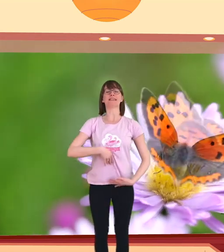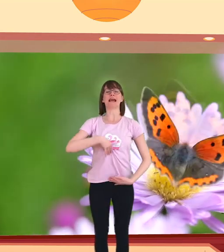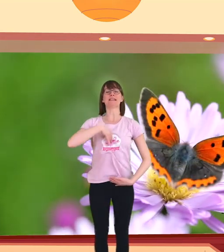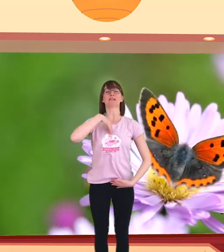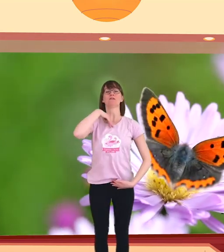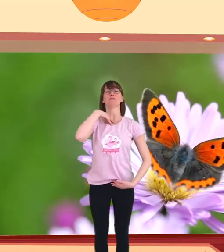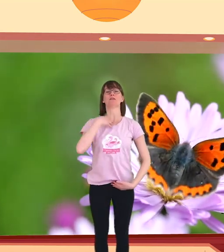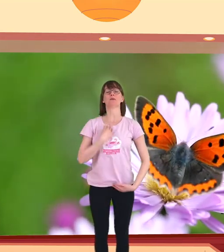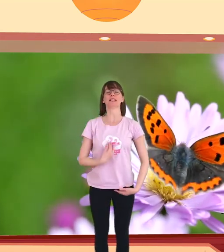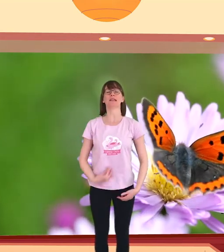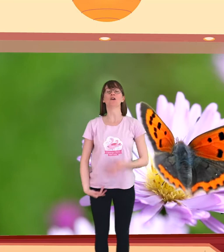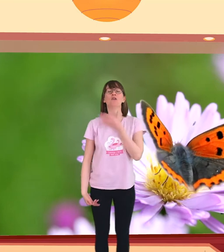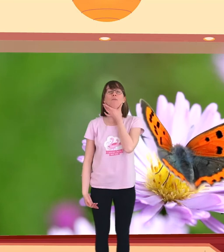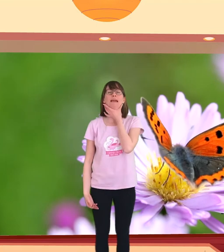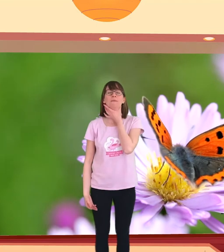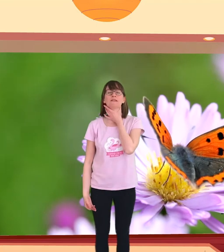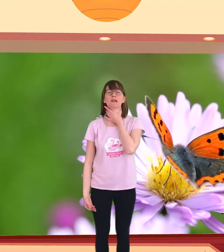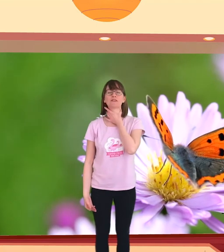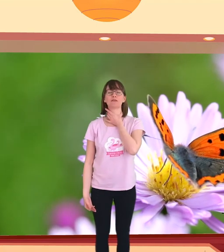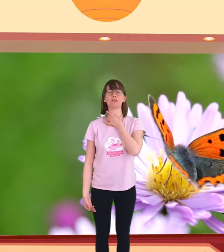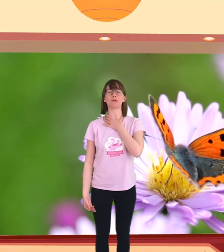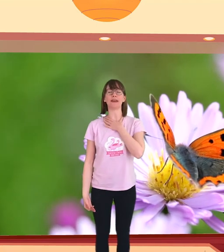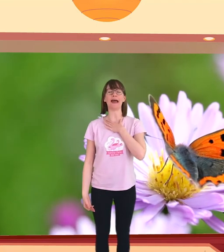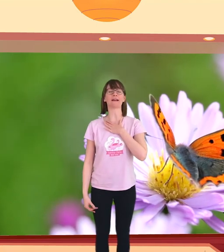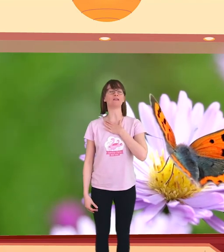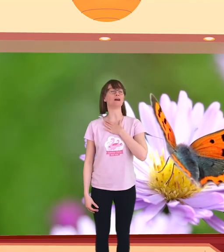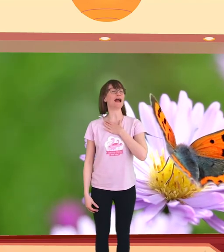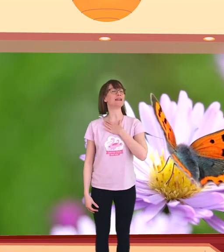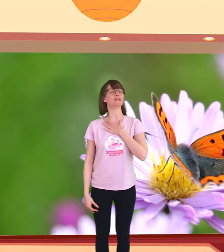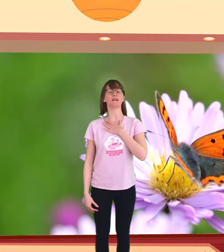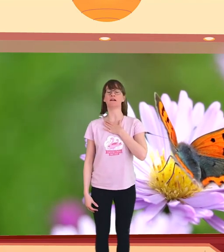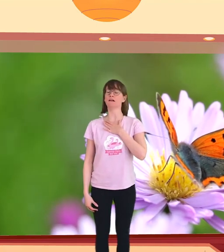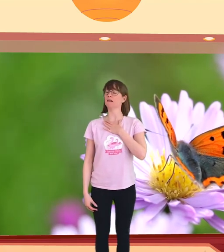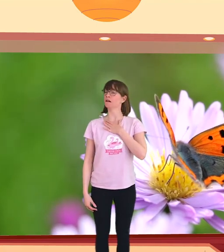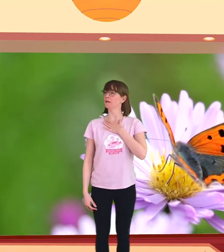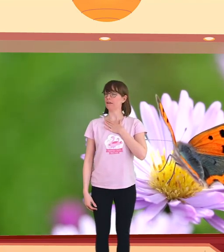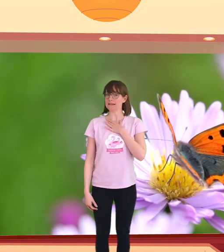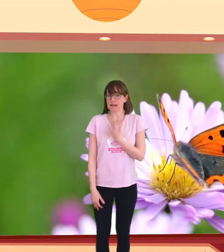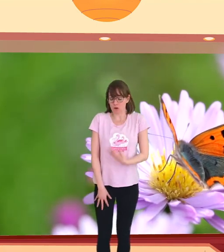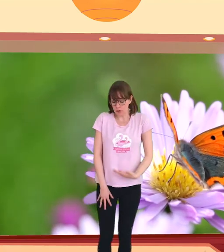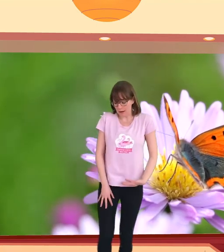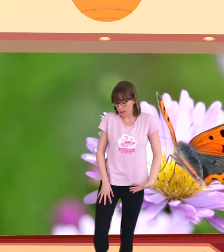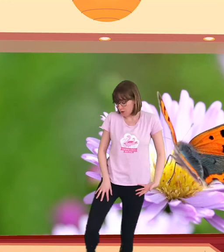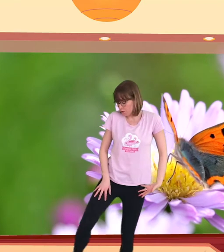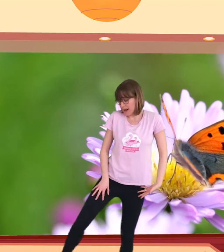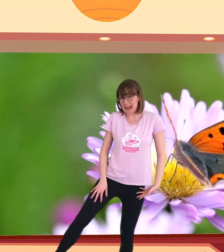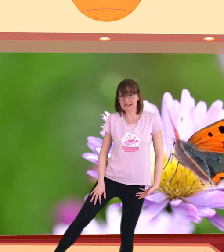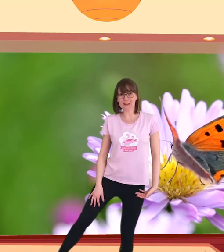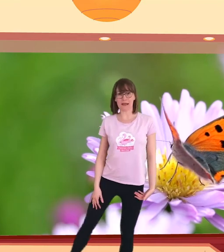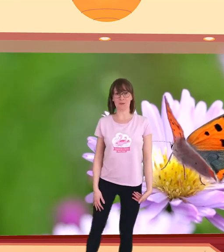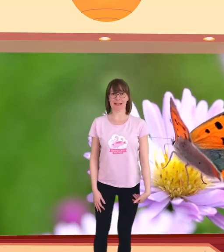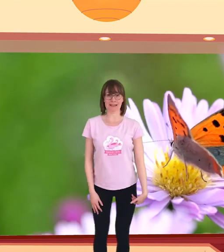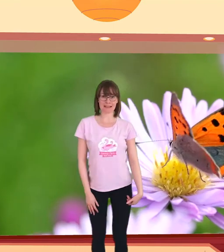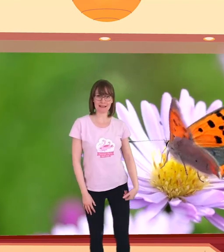or the centre of your body. Or maybe stretching through your neck and your head. That's it. Or you might use your